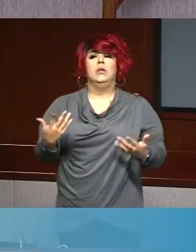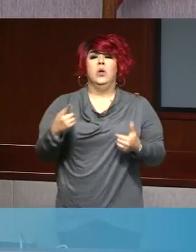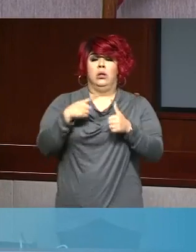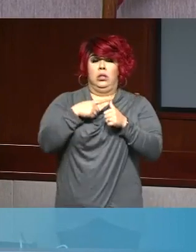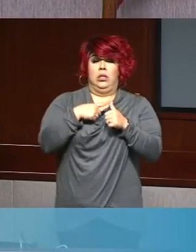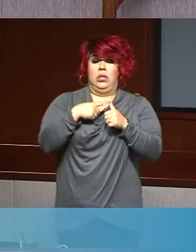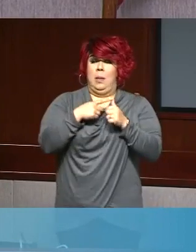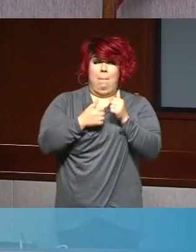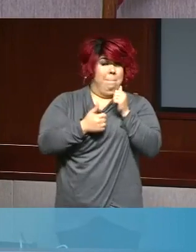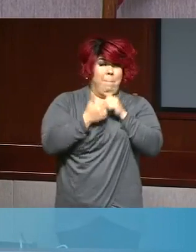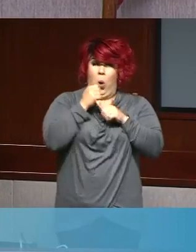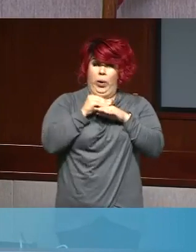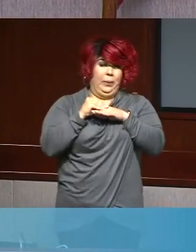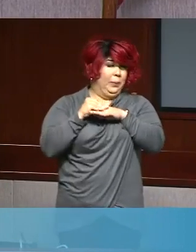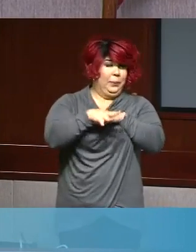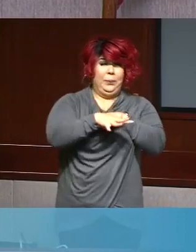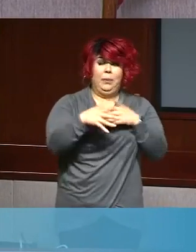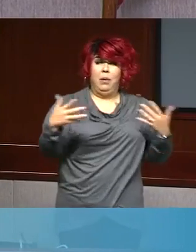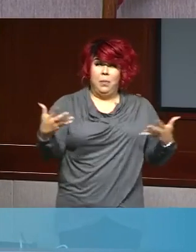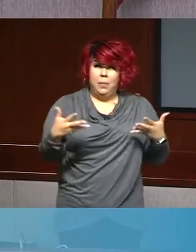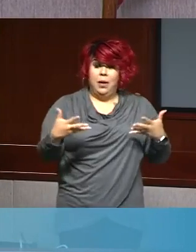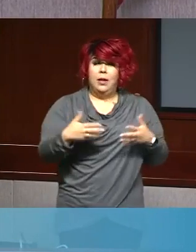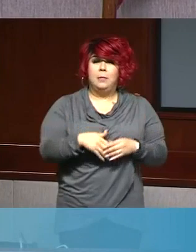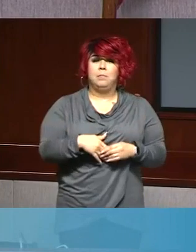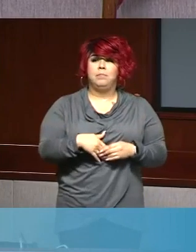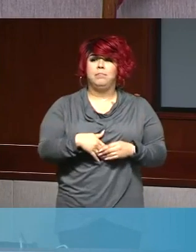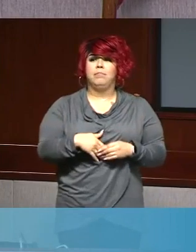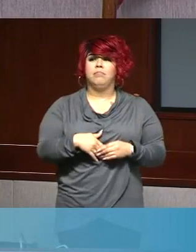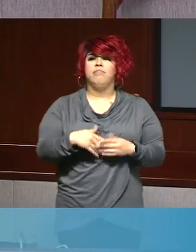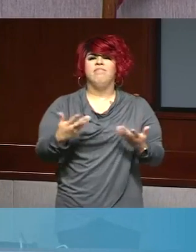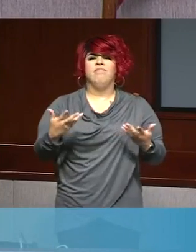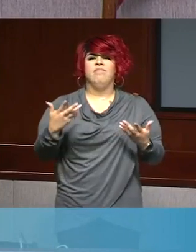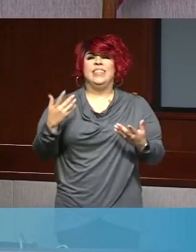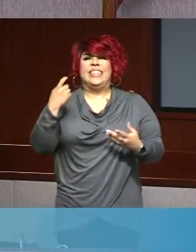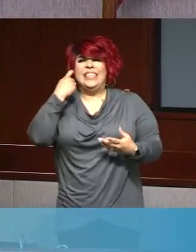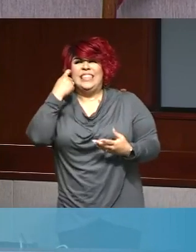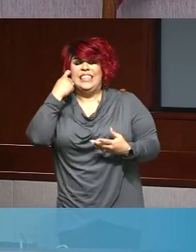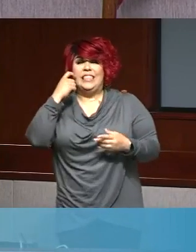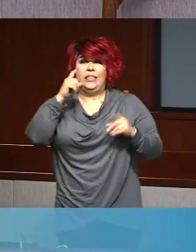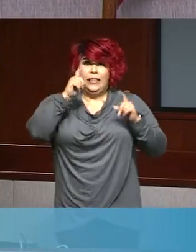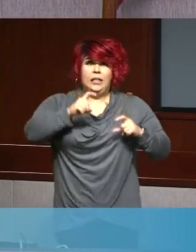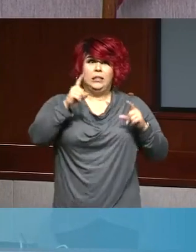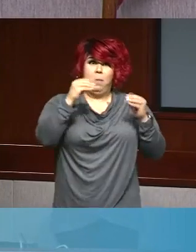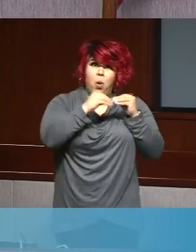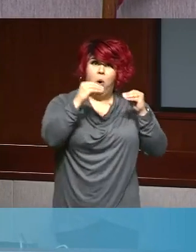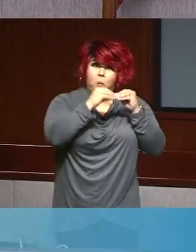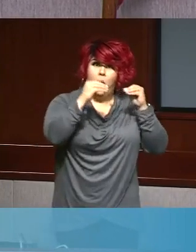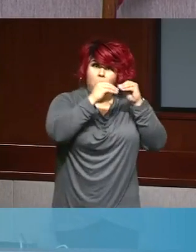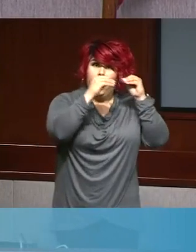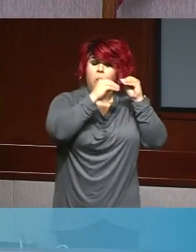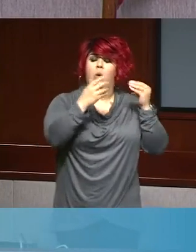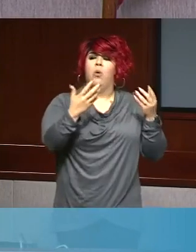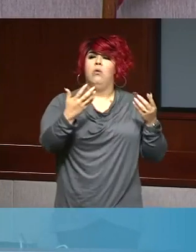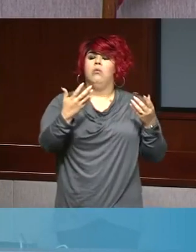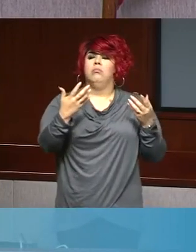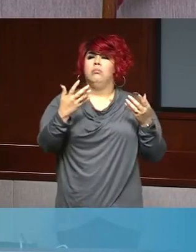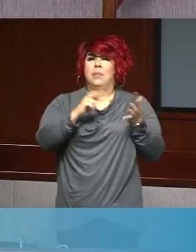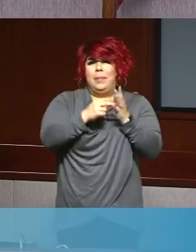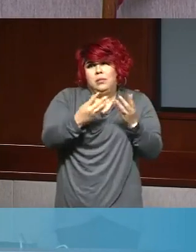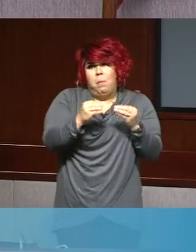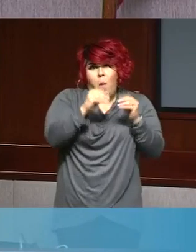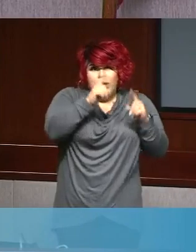most contributing factors to this is the additional testing that we've implemented, now allowing those that are asymptomatic